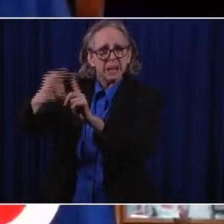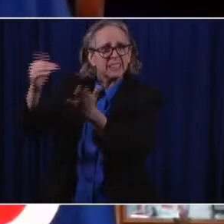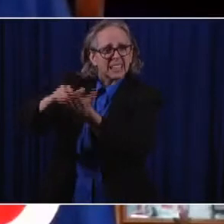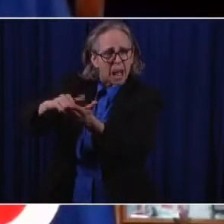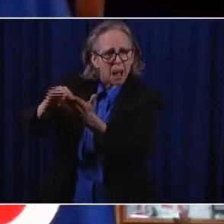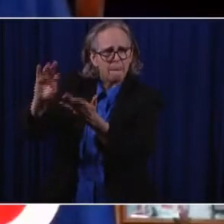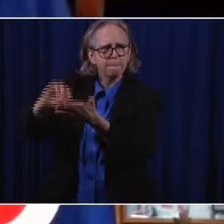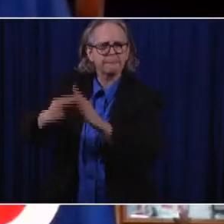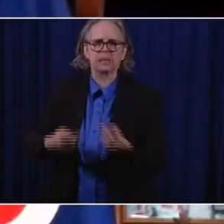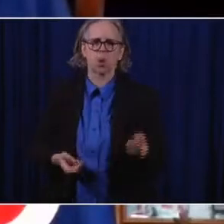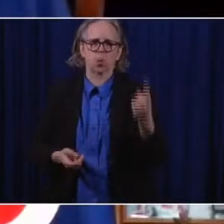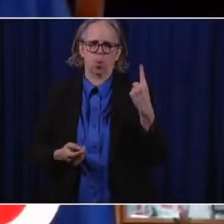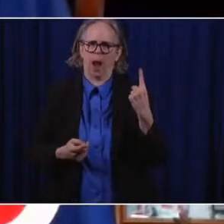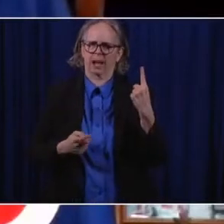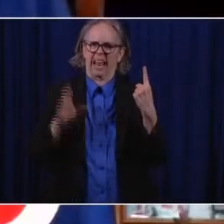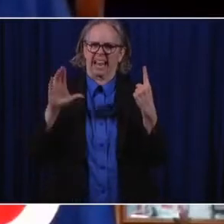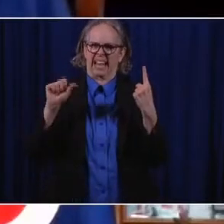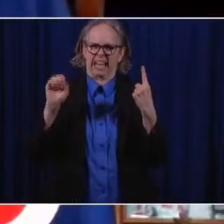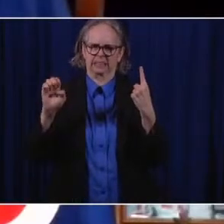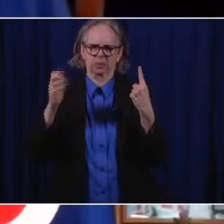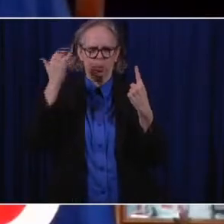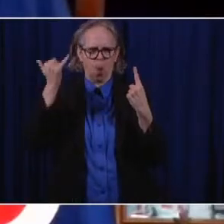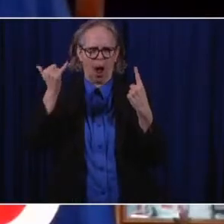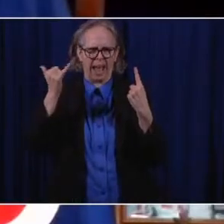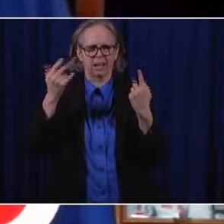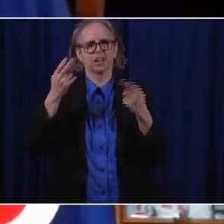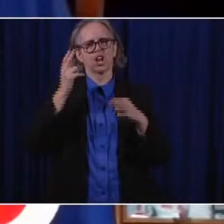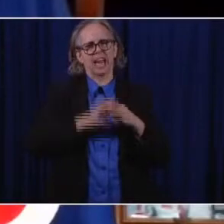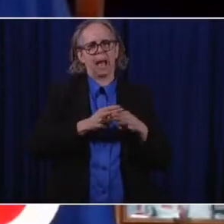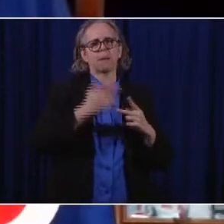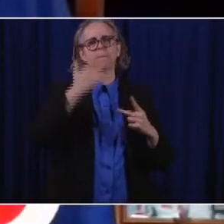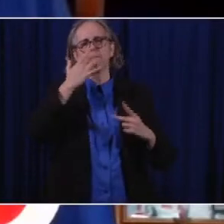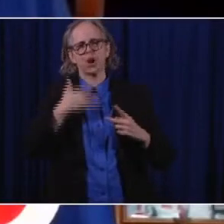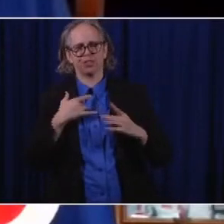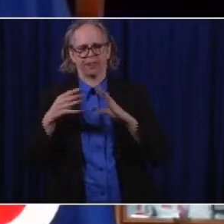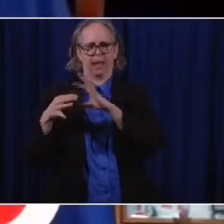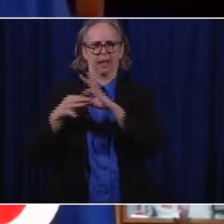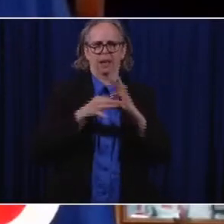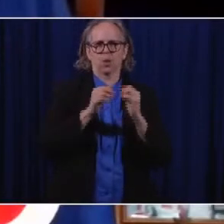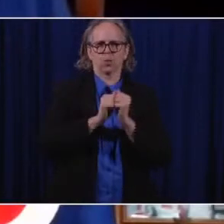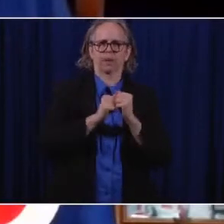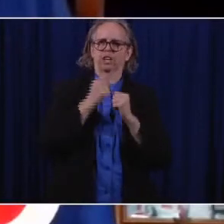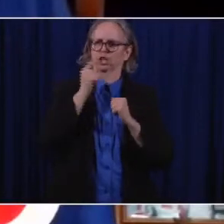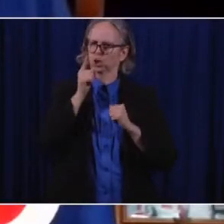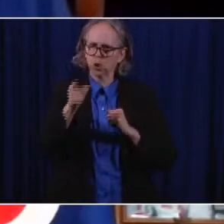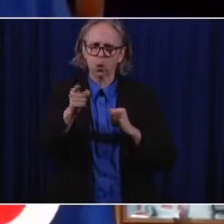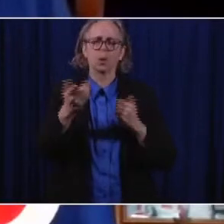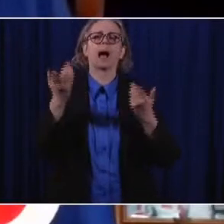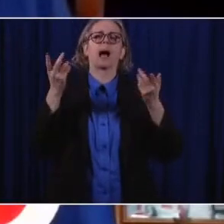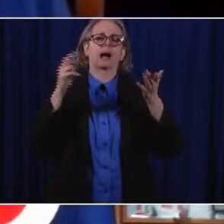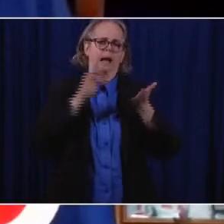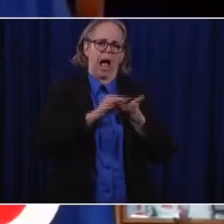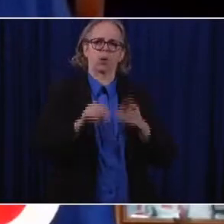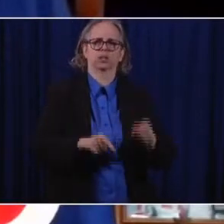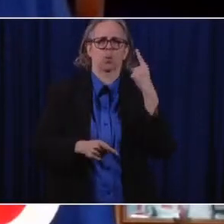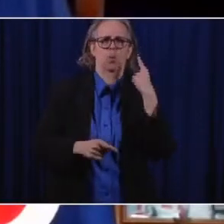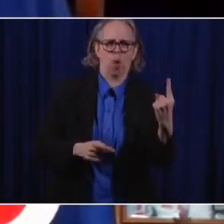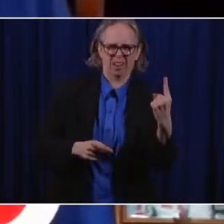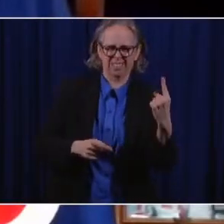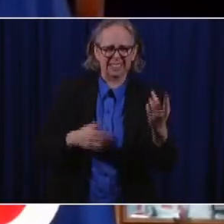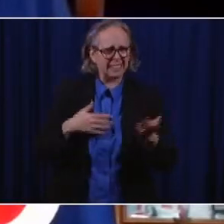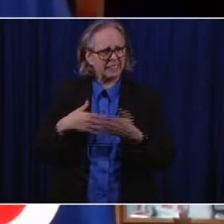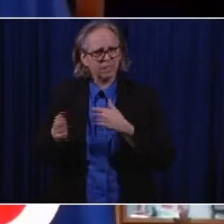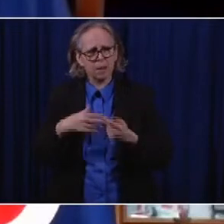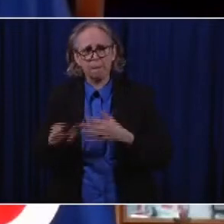date as the unique identifier to take every positive test you would have and still treat it as one case from